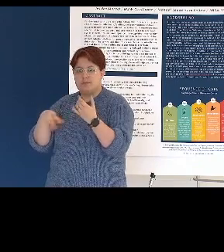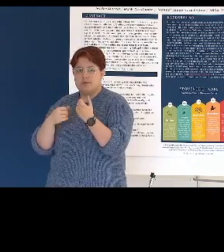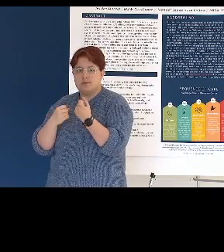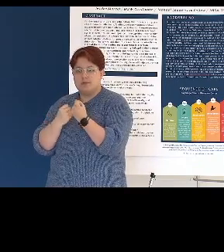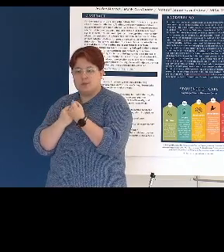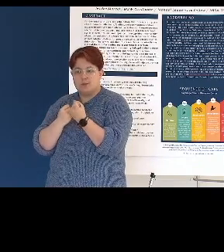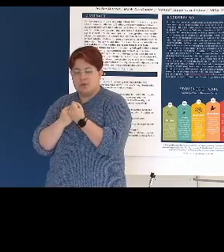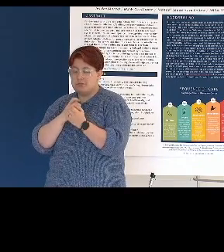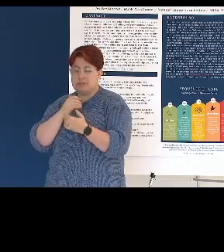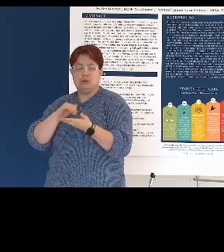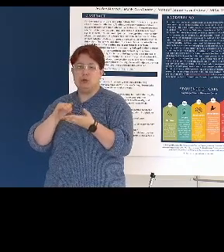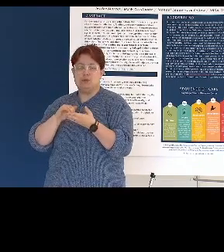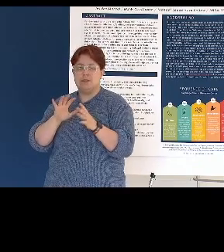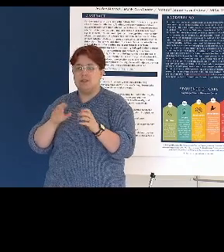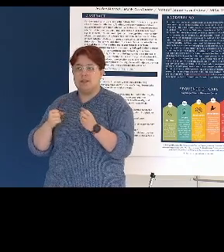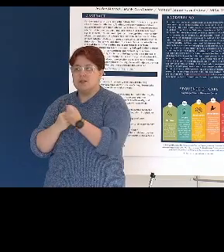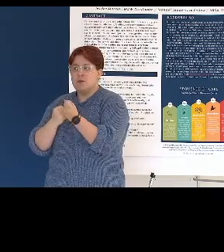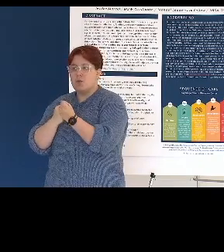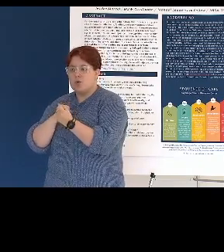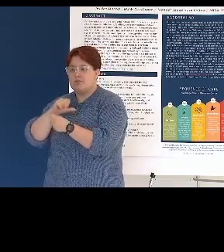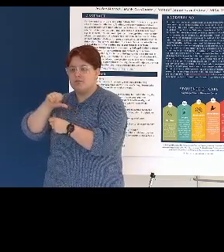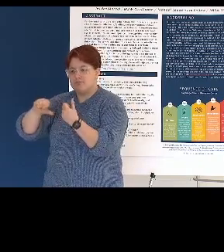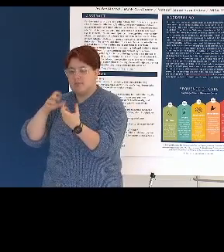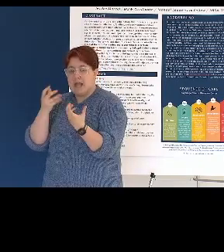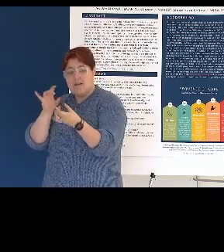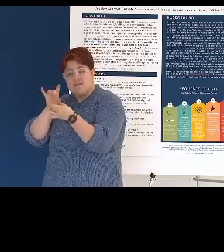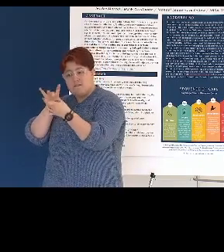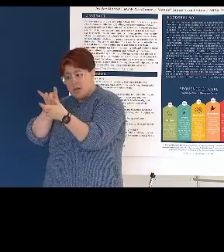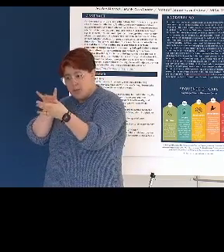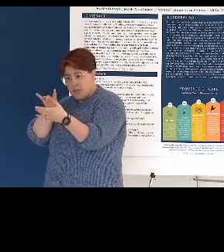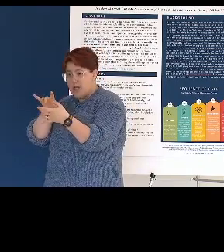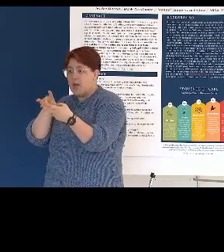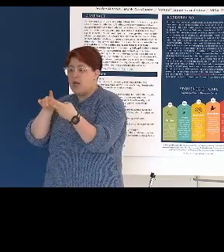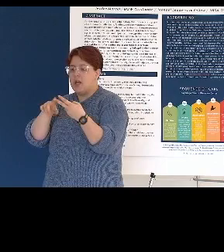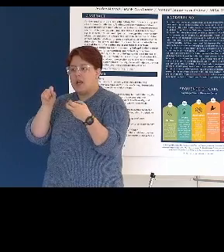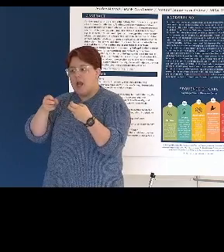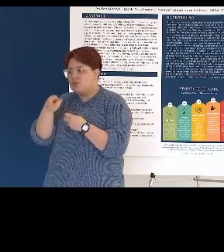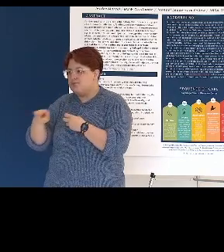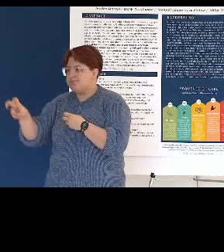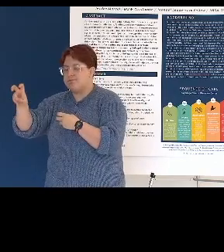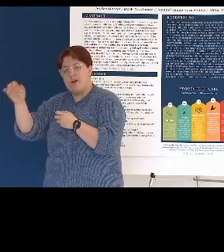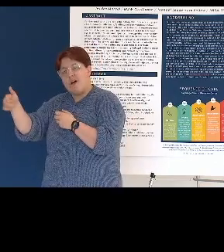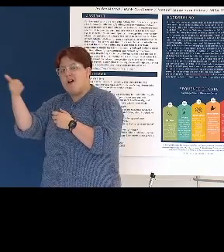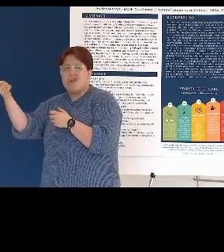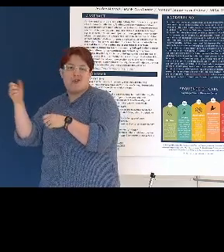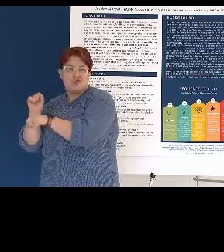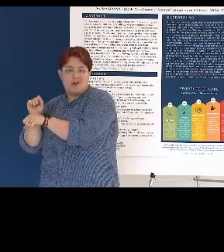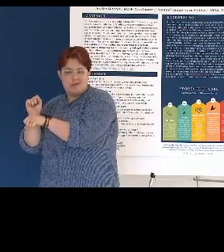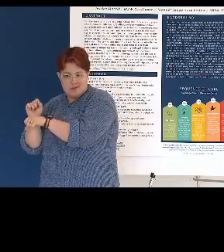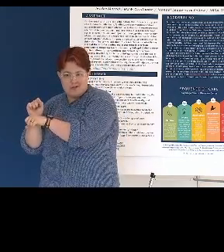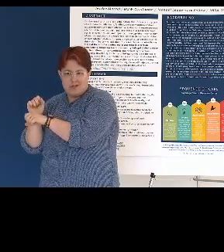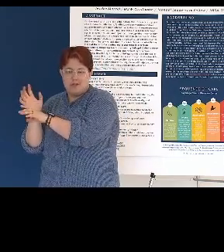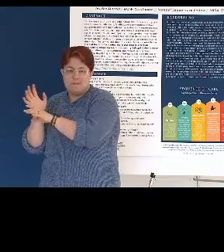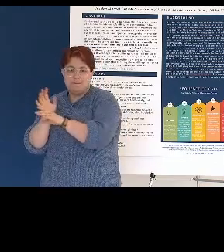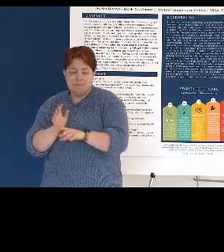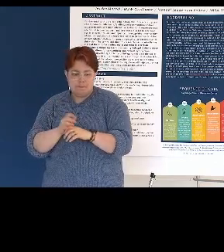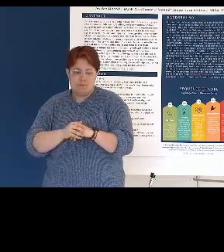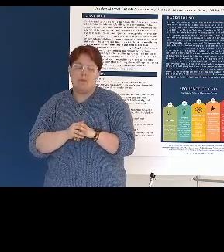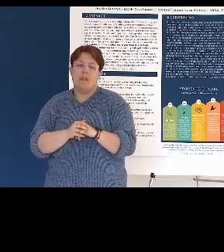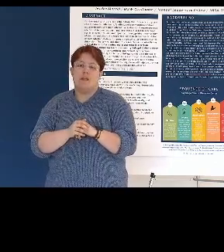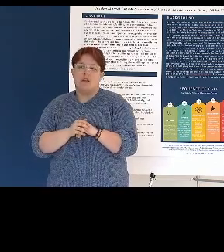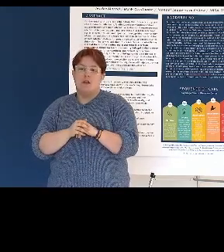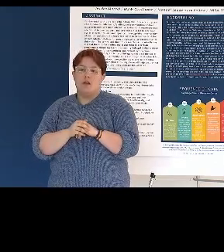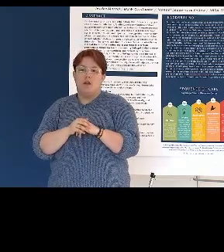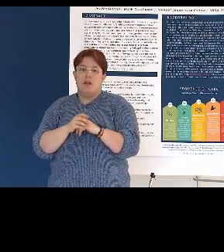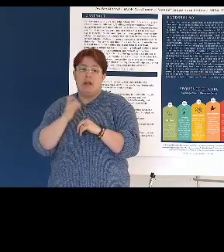promoting, and feedback to each other, which is transferable to other settings. Those who were able to engage in